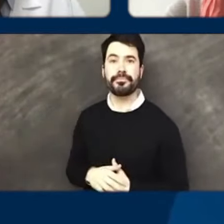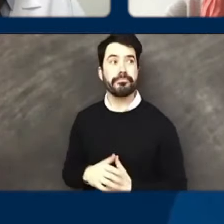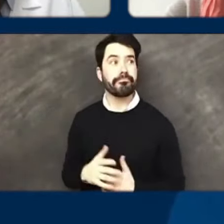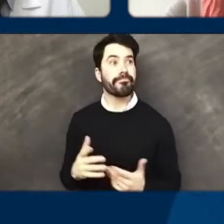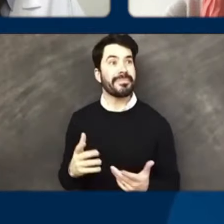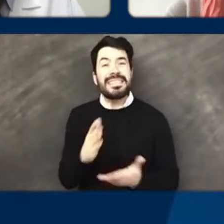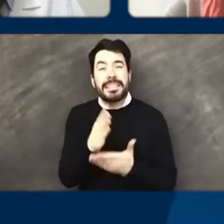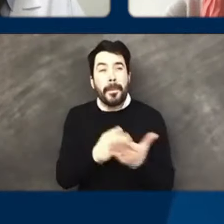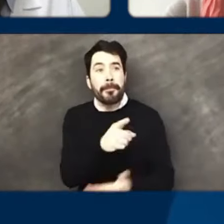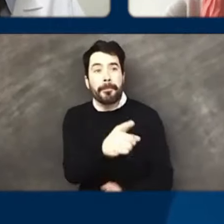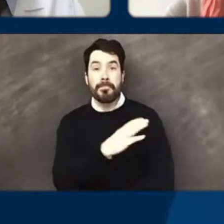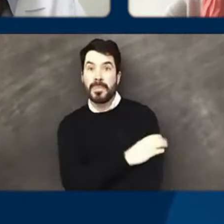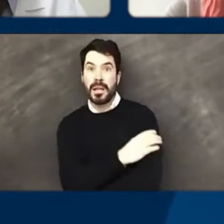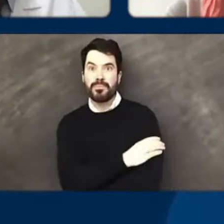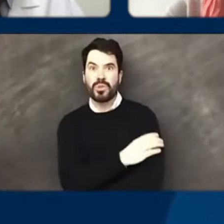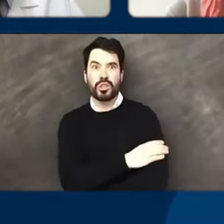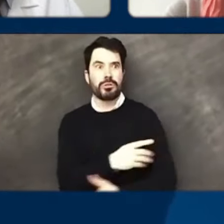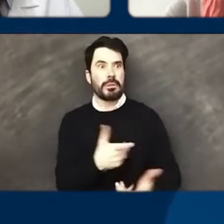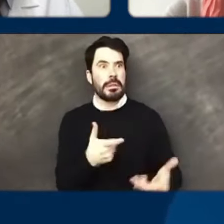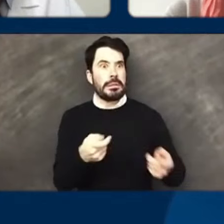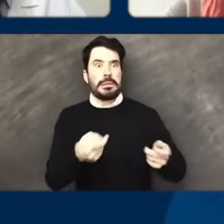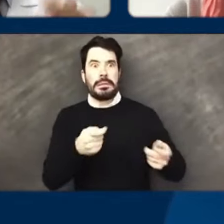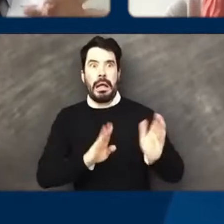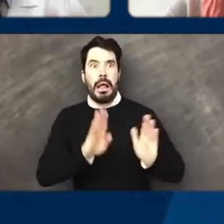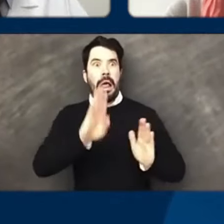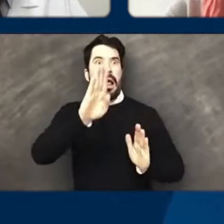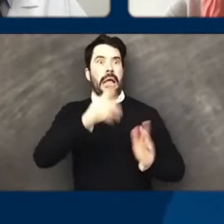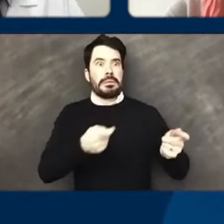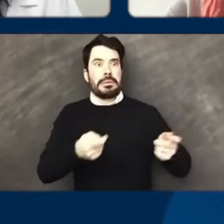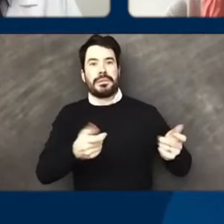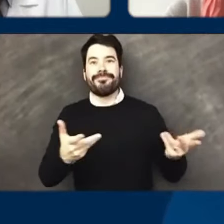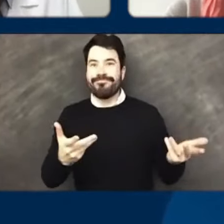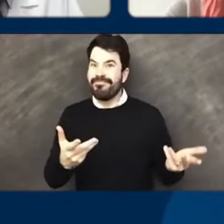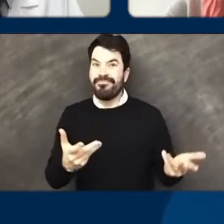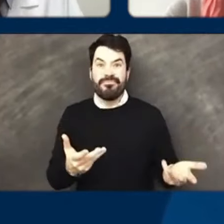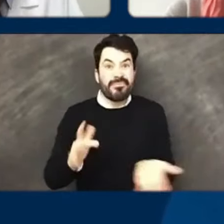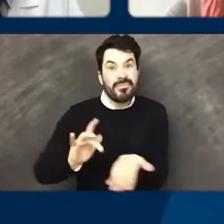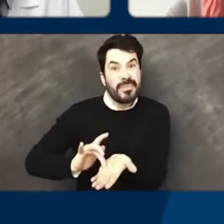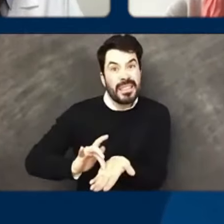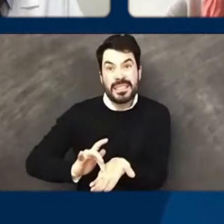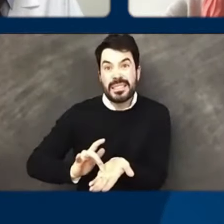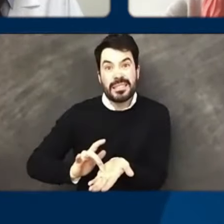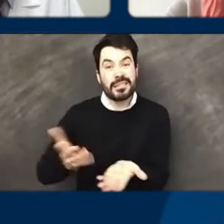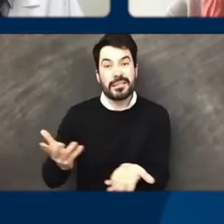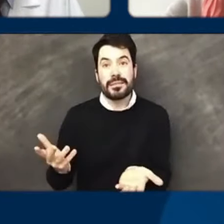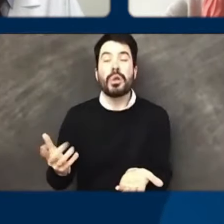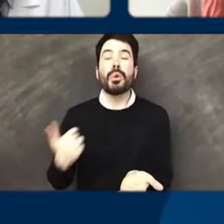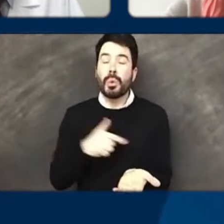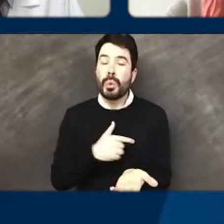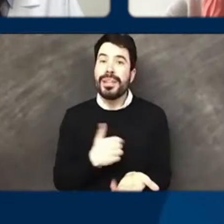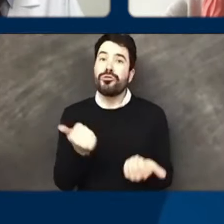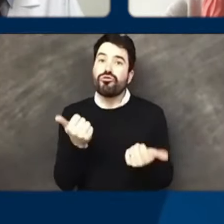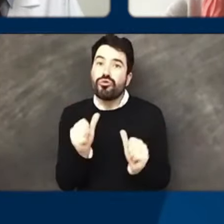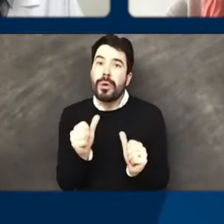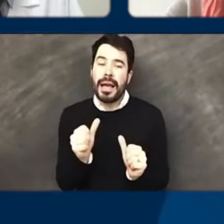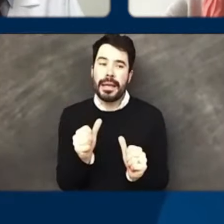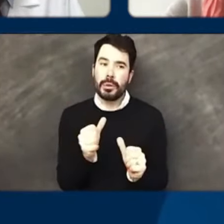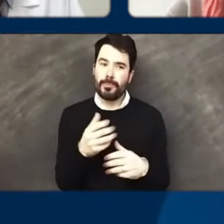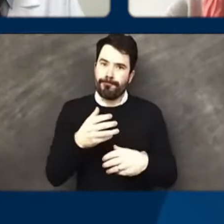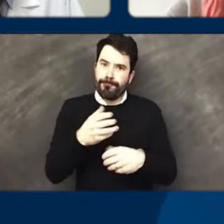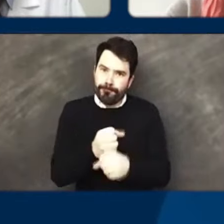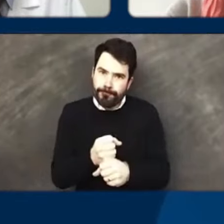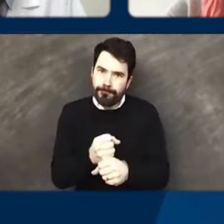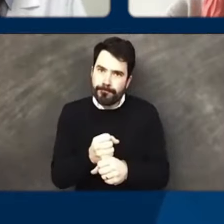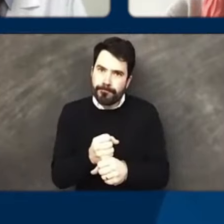more medications. And we're fortunate that, naturally we want to minimize the number of medications you're taking, but we're living in